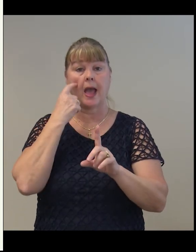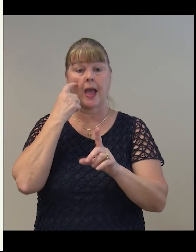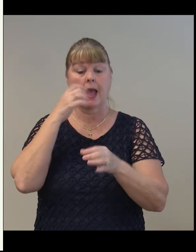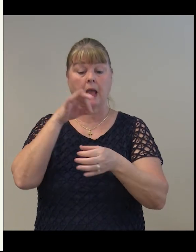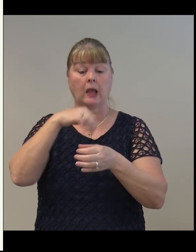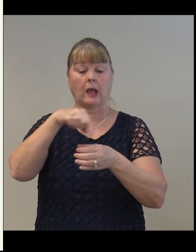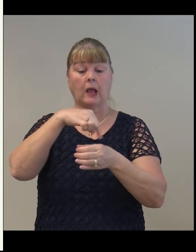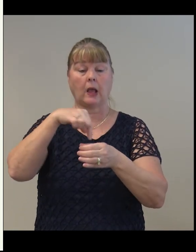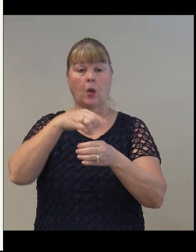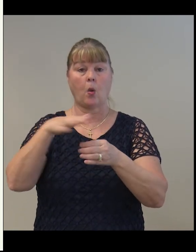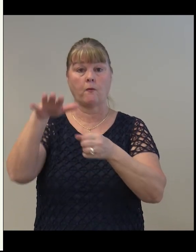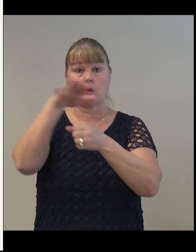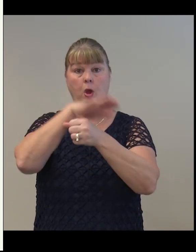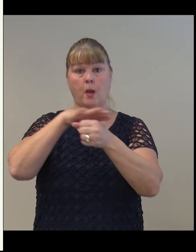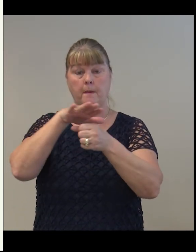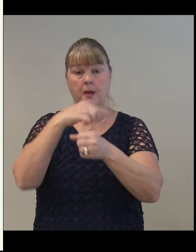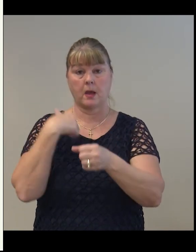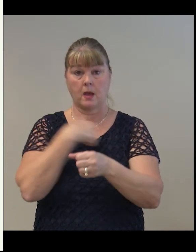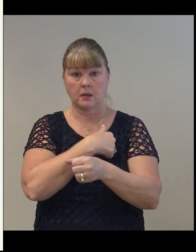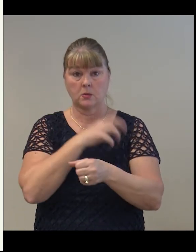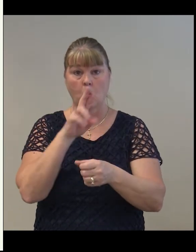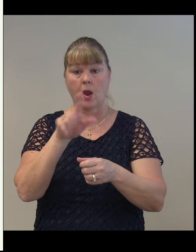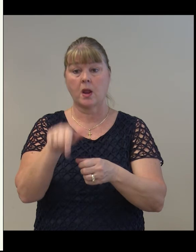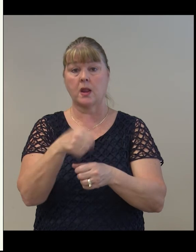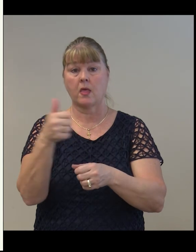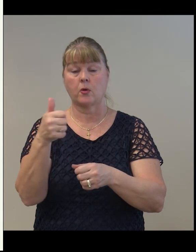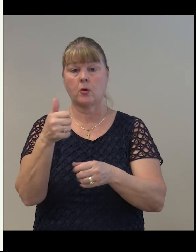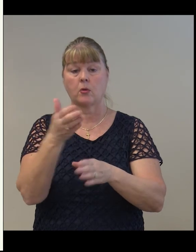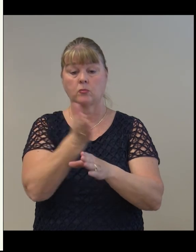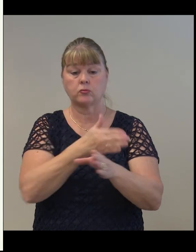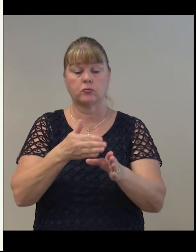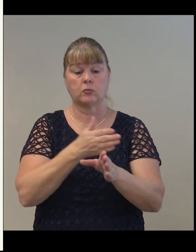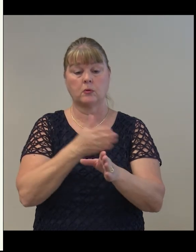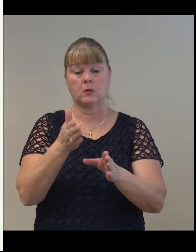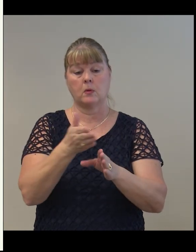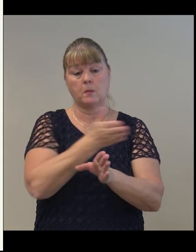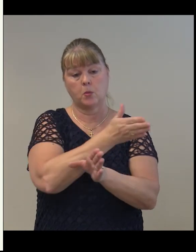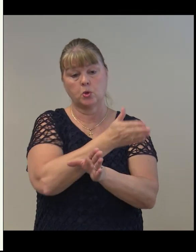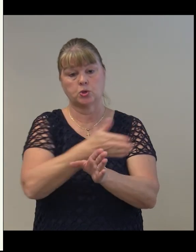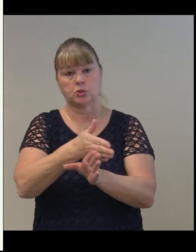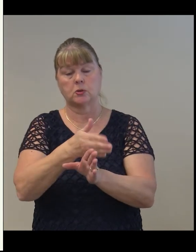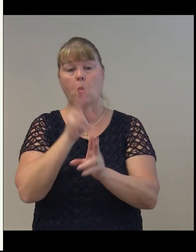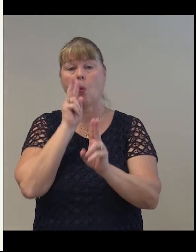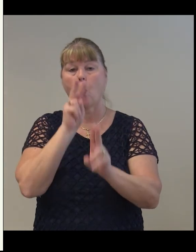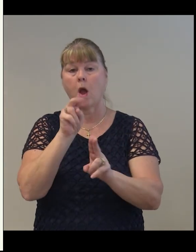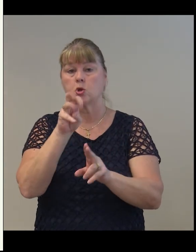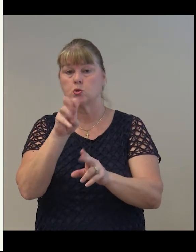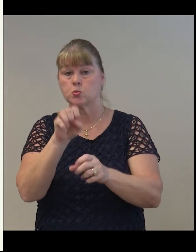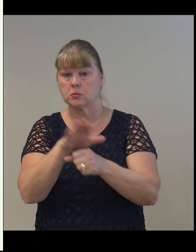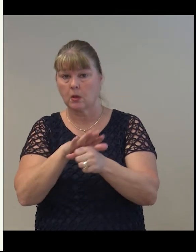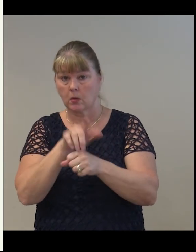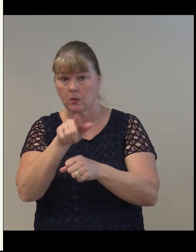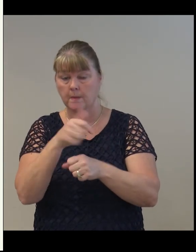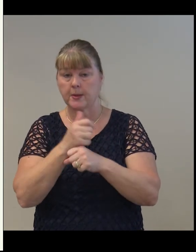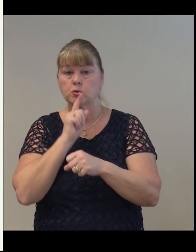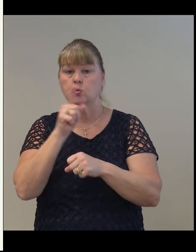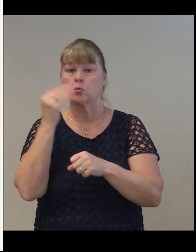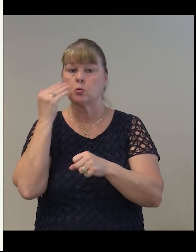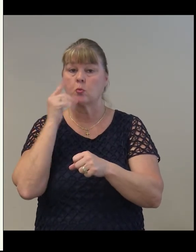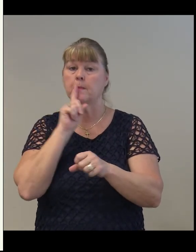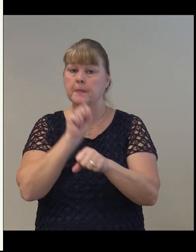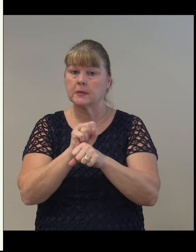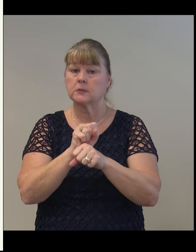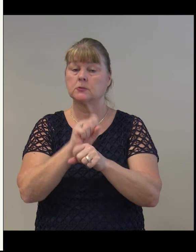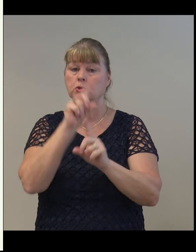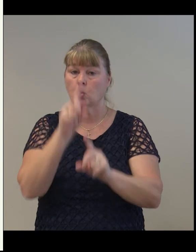eye is over top of us, or it could be that there's another band coming right behind it. Tune into local news to make sure that you know that